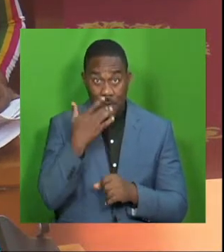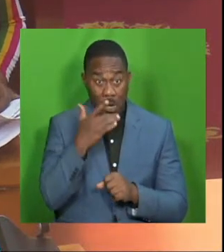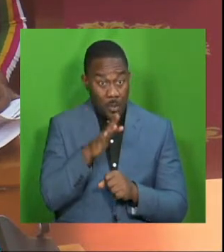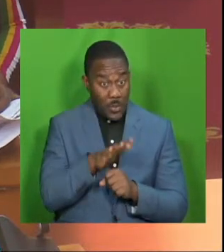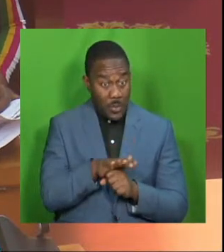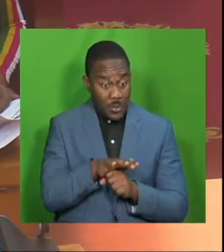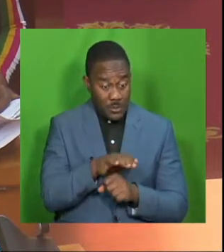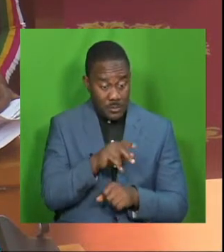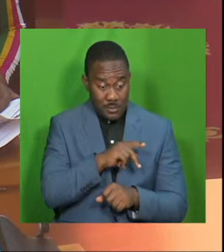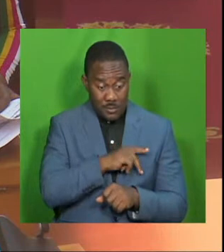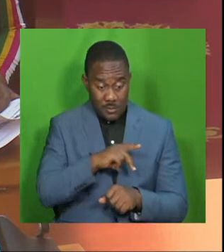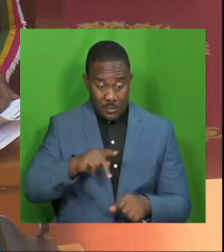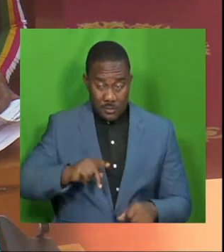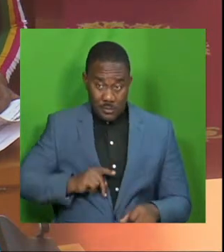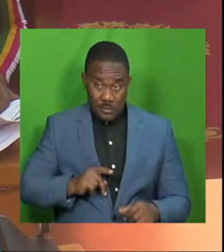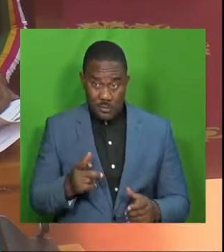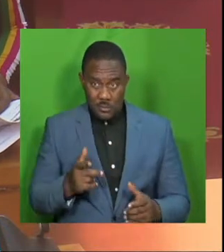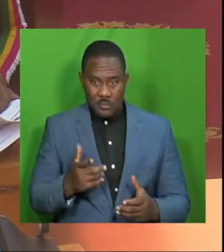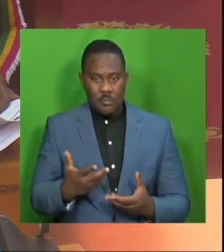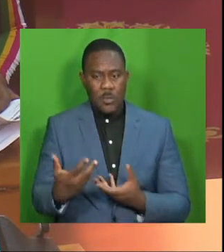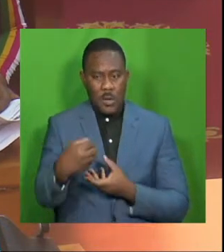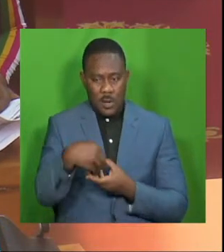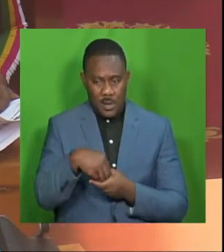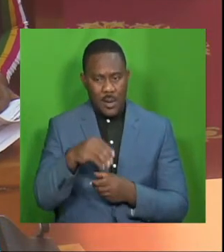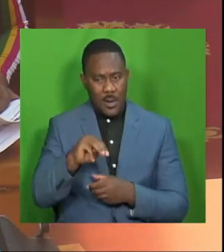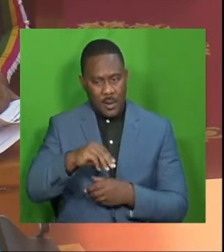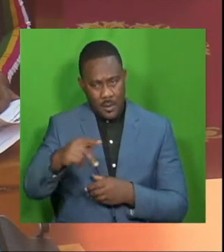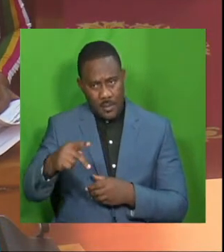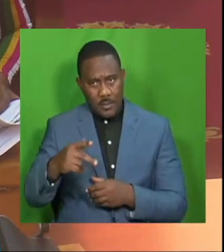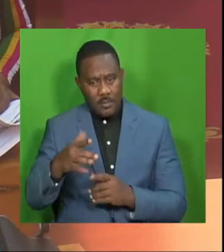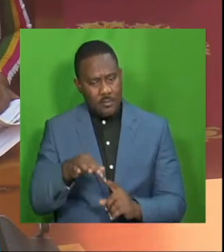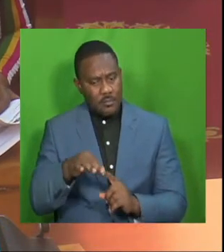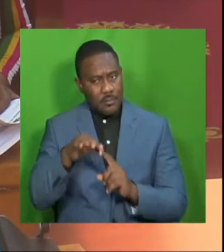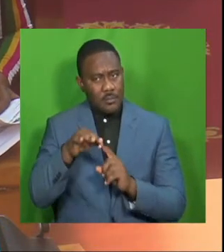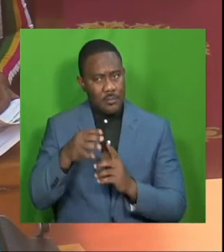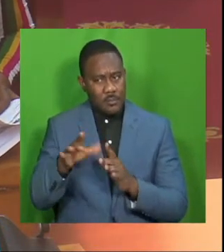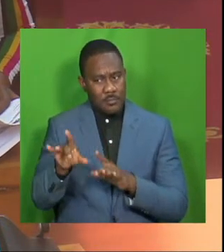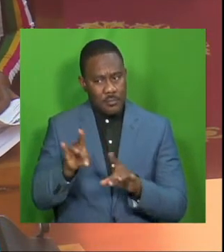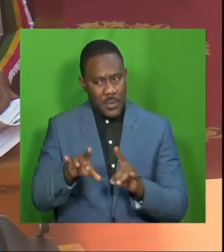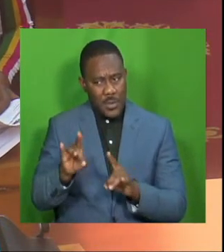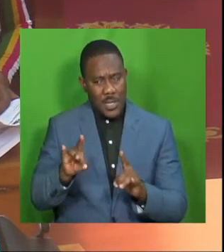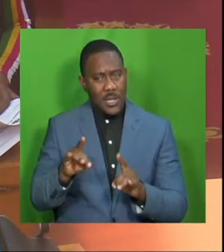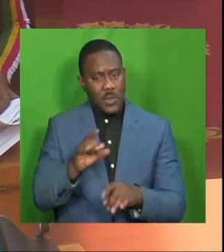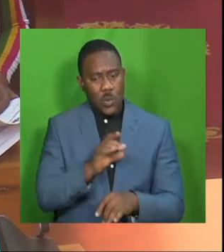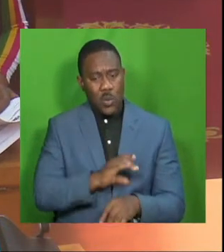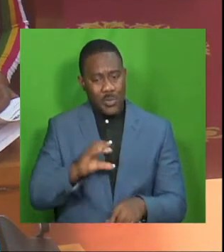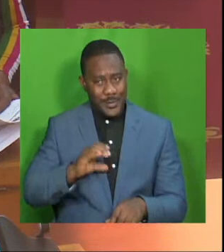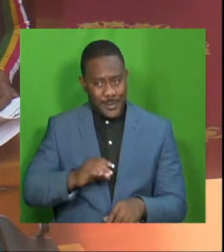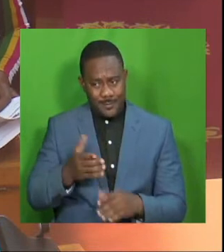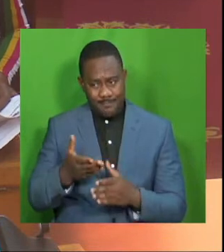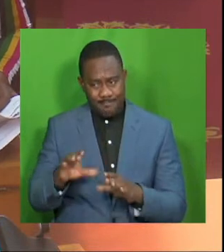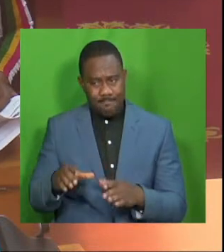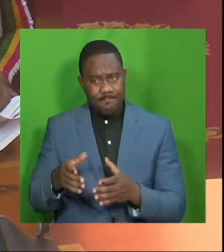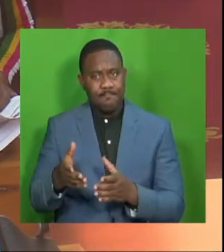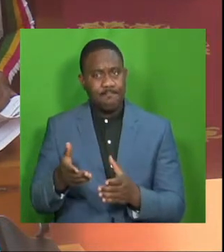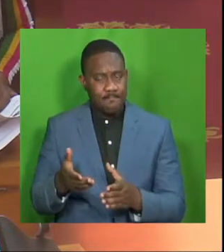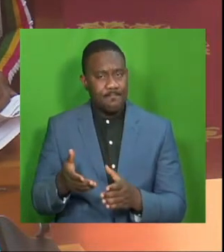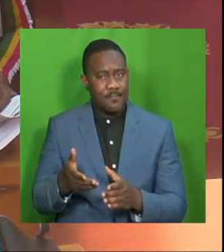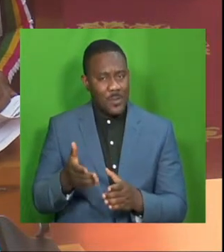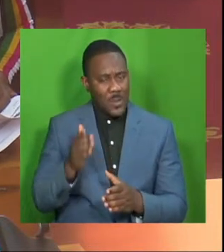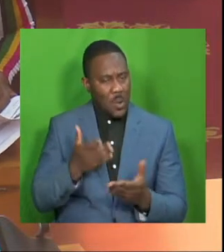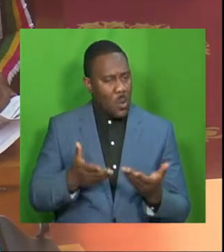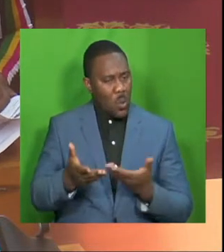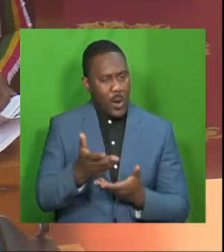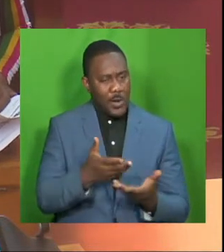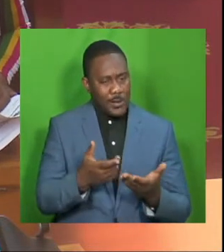that we will include the members of parliament, especially the select committee, in all these discussions